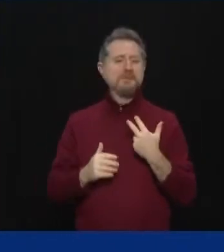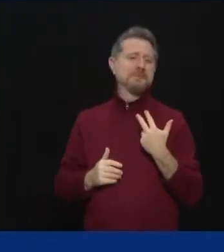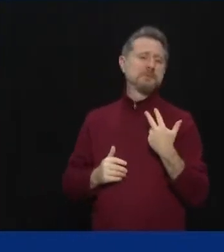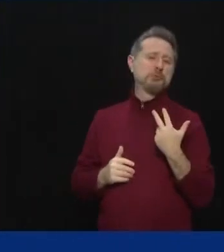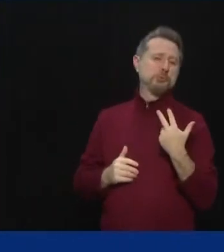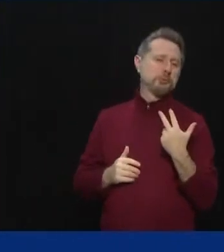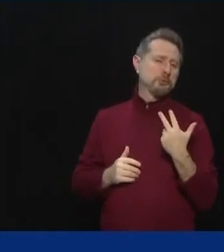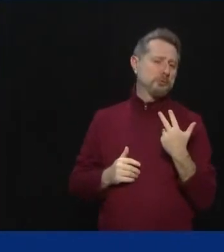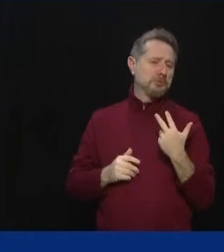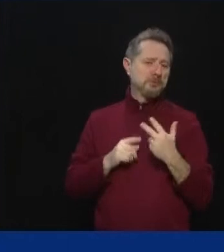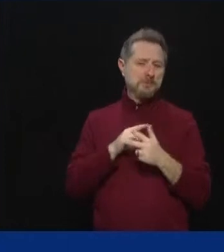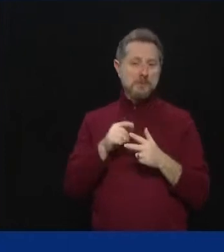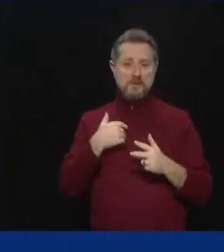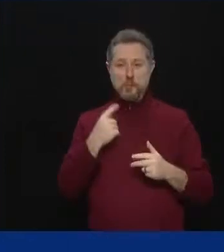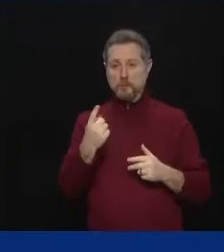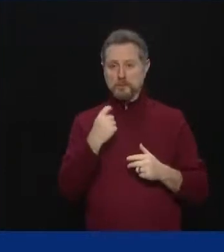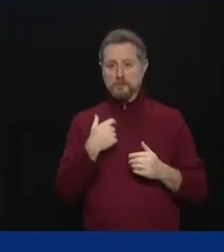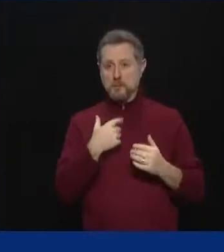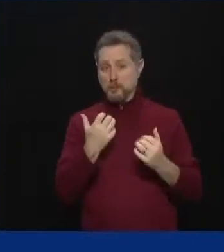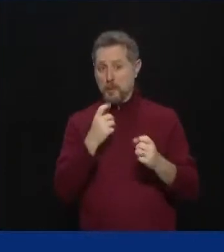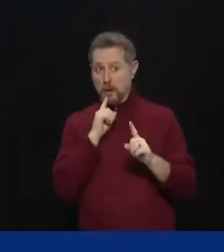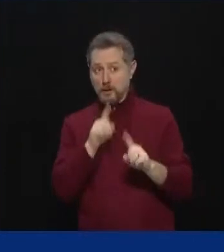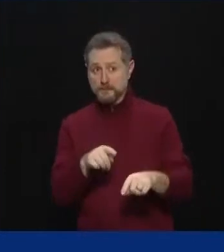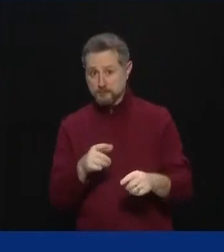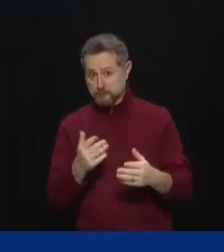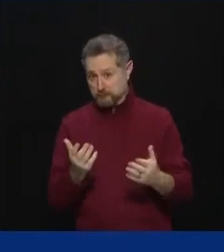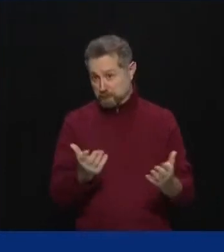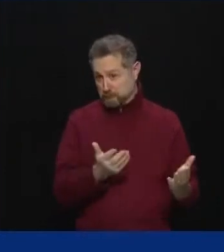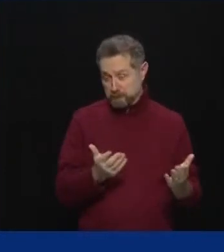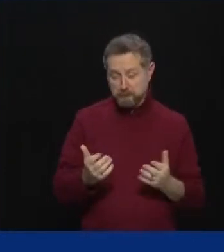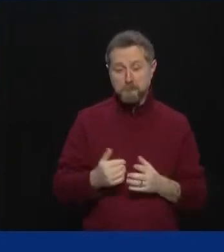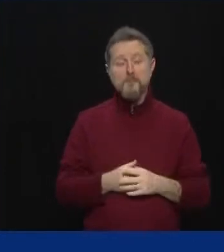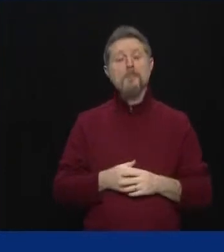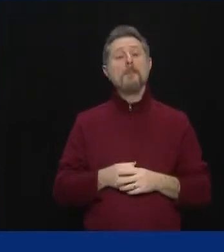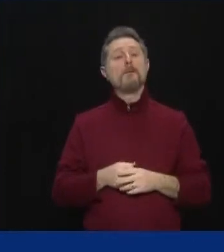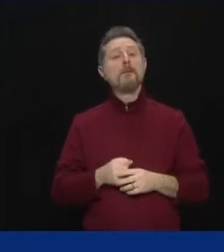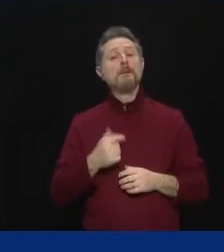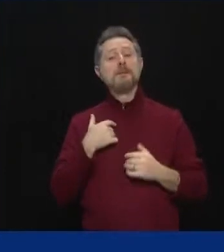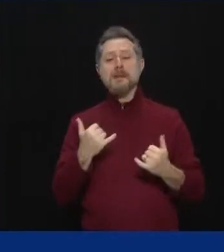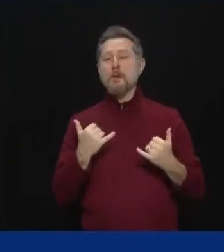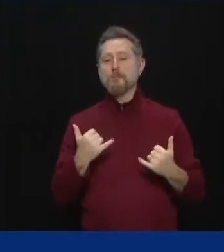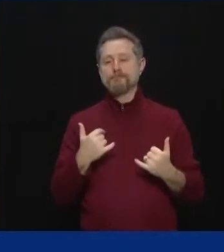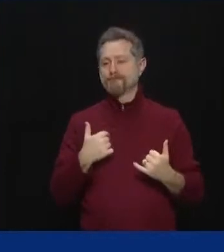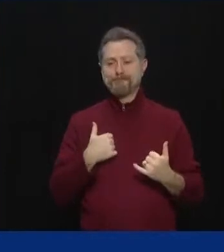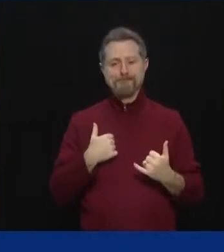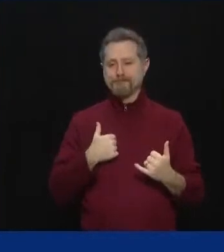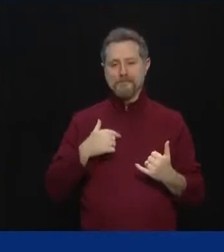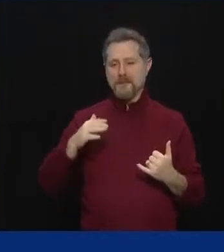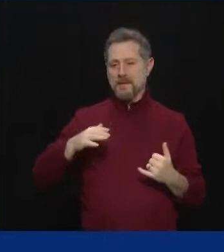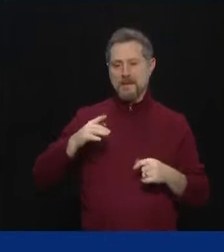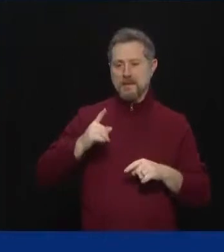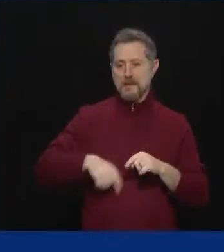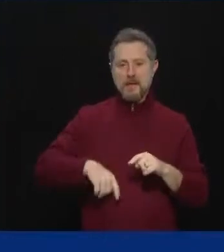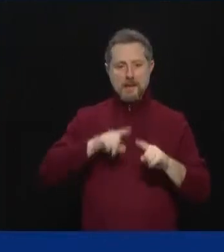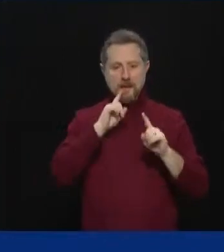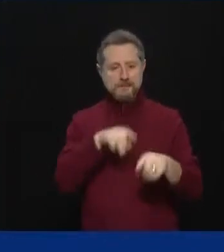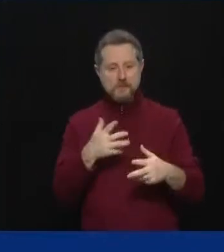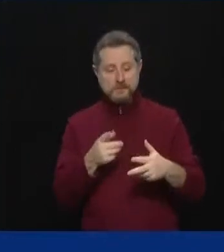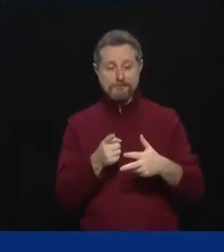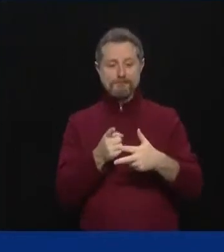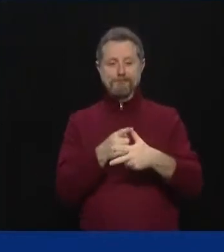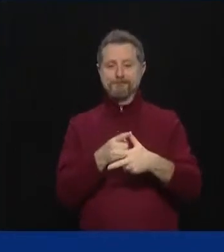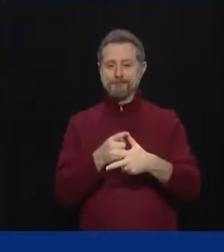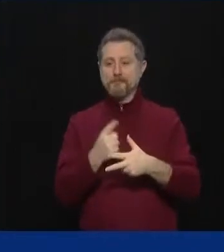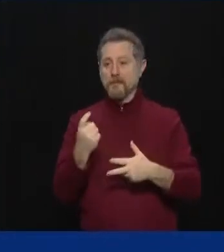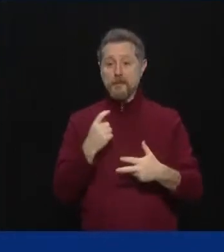Omicron to which we all want answers, which we are too early to answer with certainty. The first one is whether it will prove